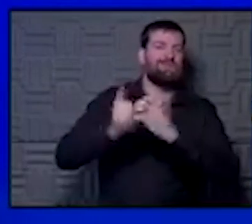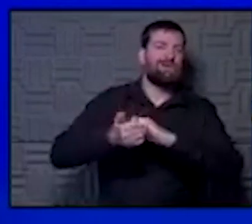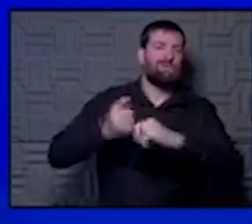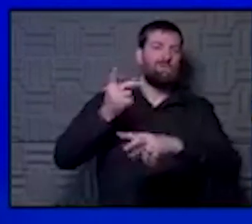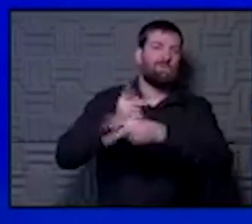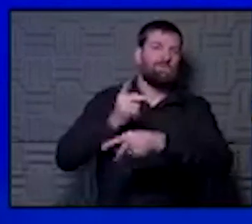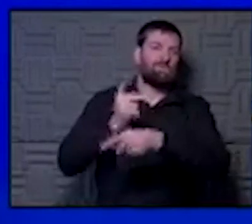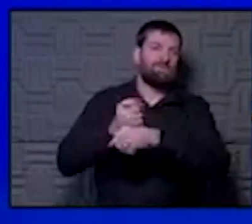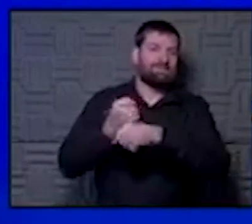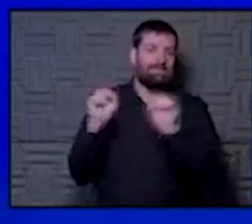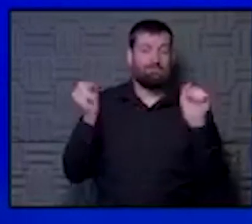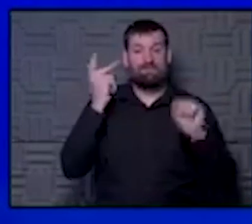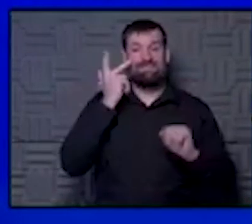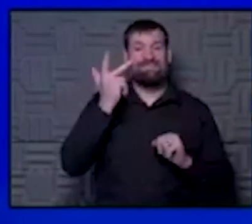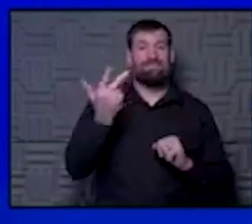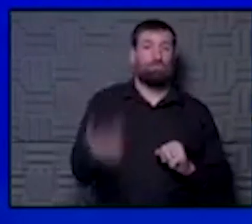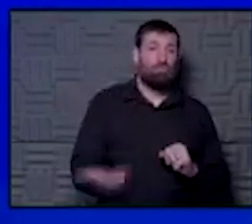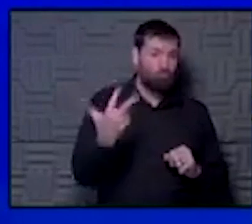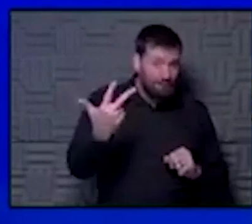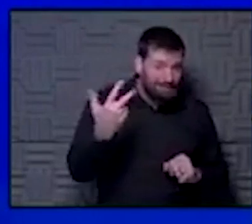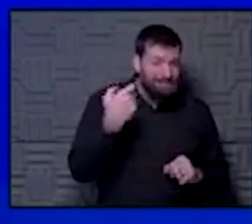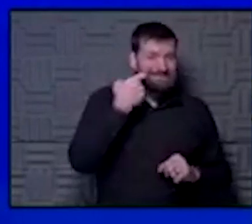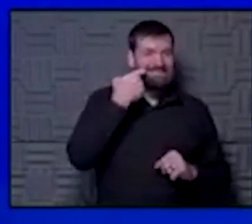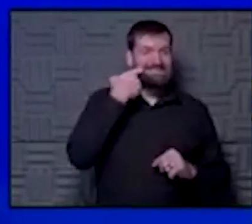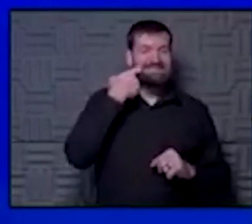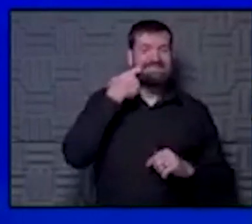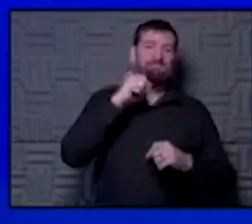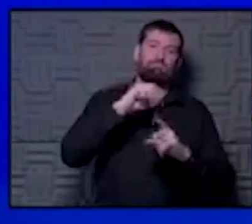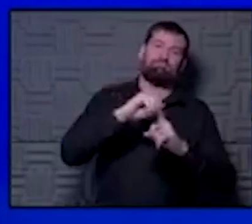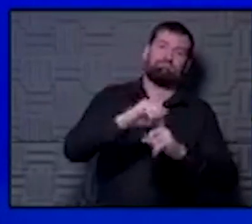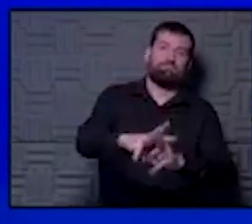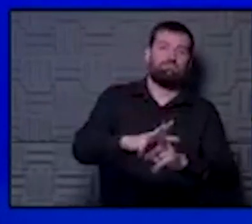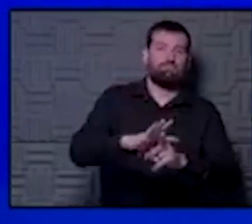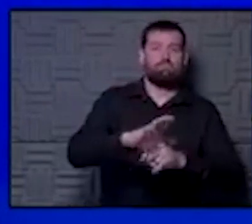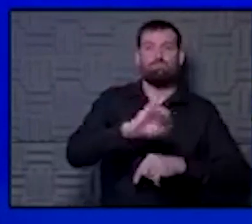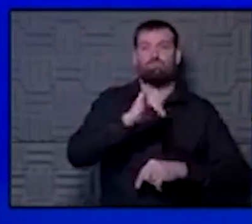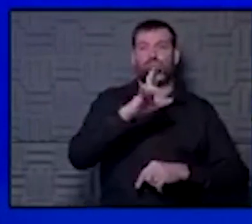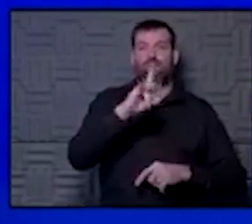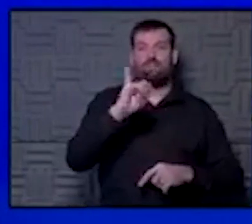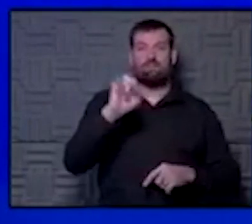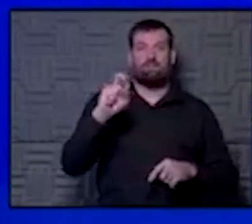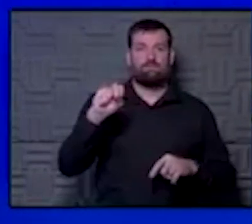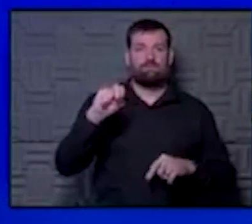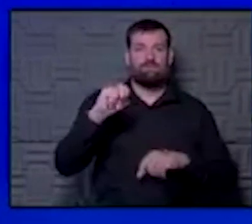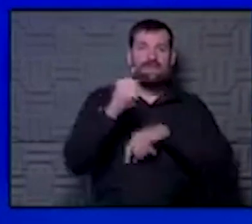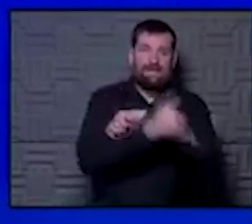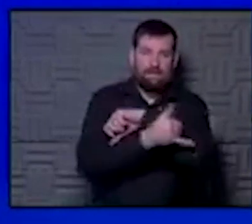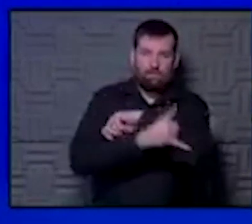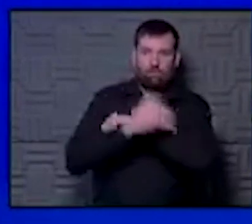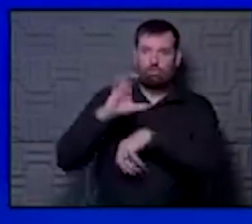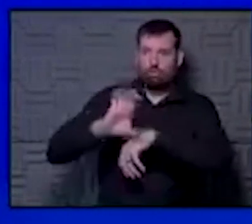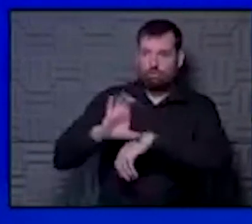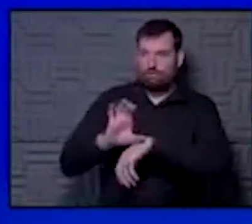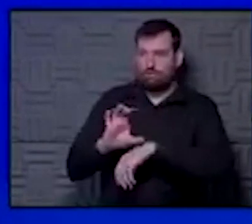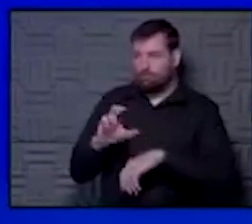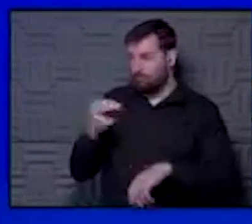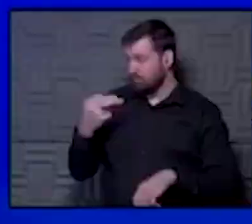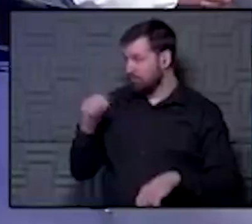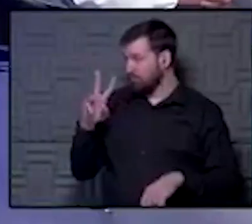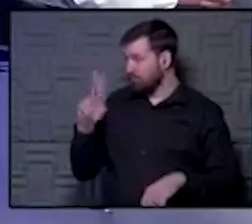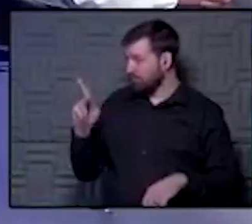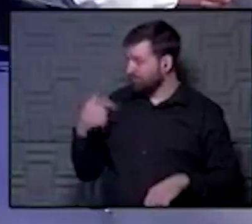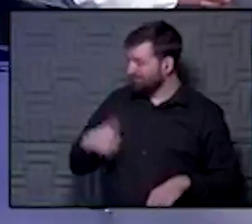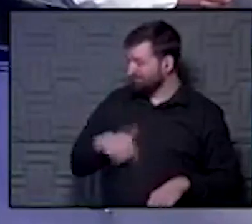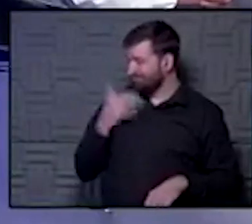after we've seen 3 recent COVID-19 exposures at Jackson County churches? Yeah, Hawk, we know what to